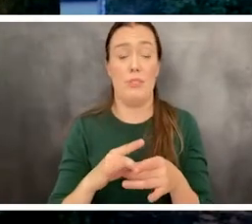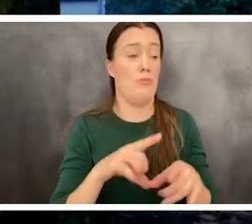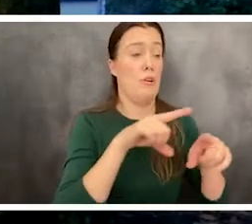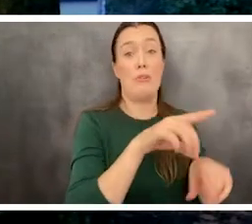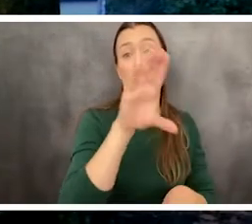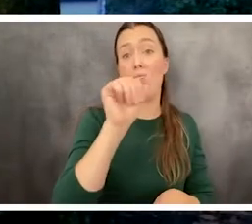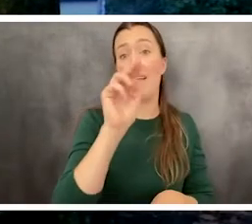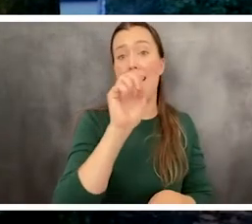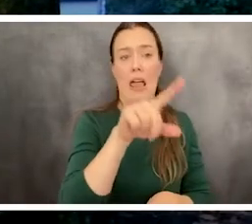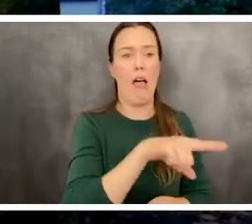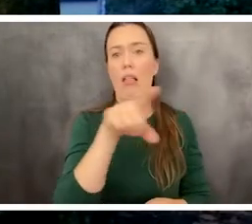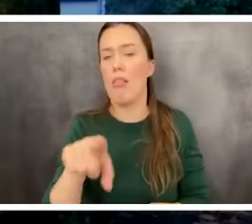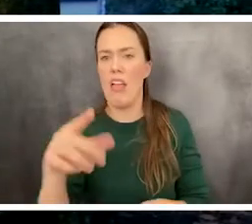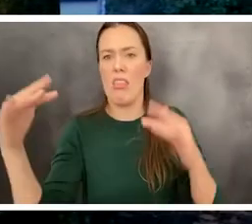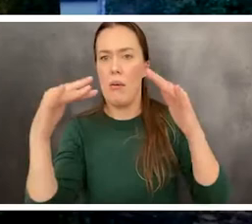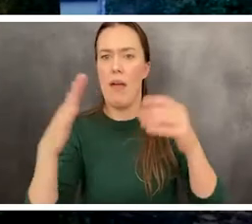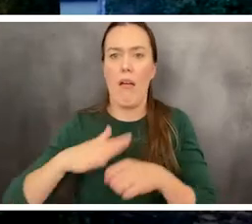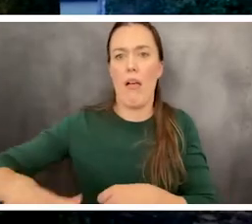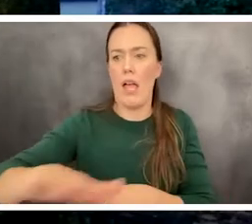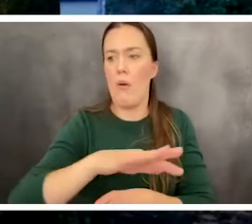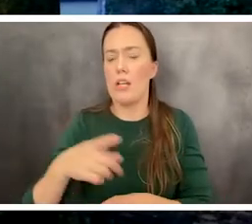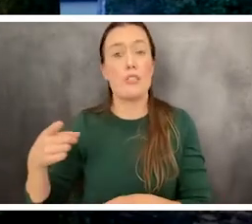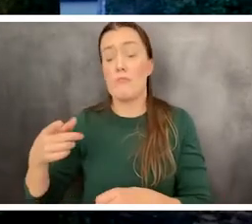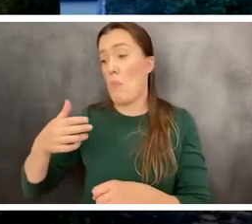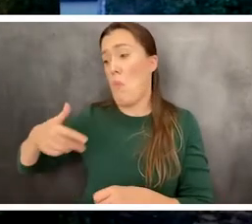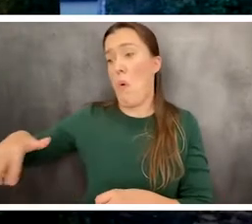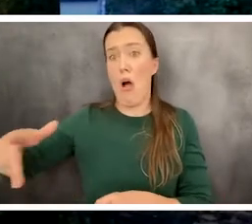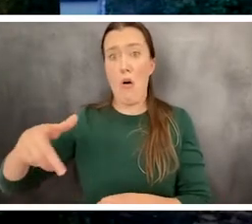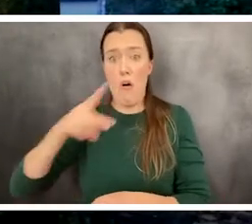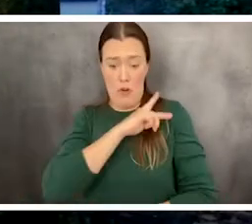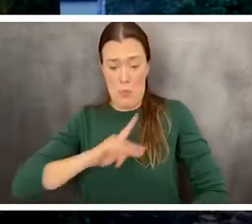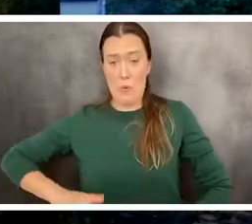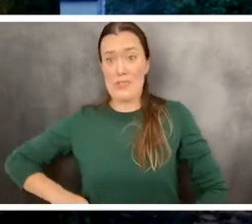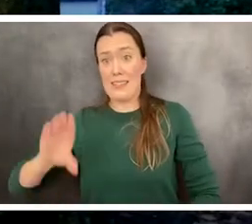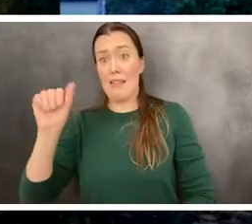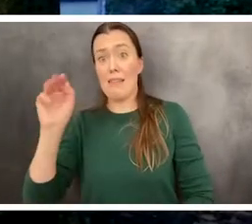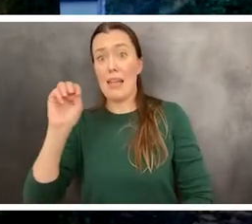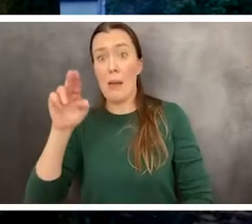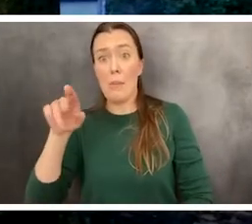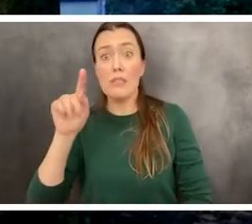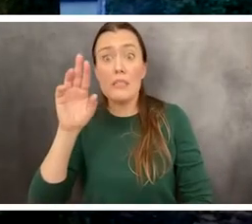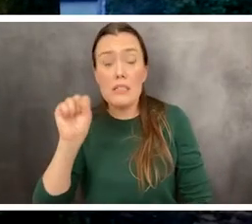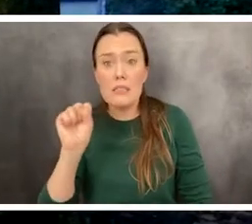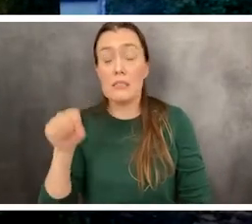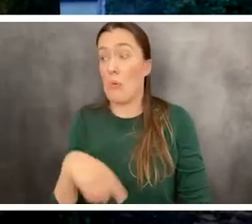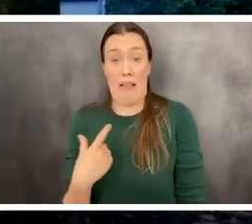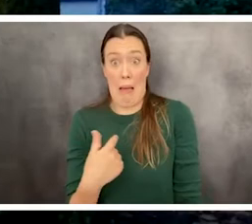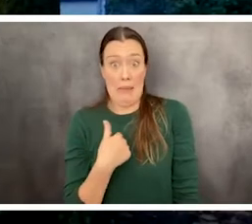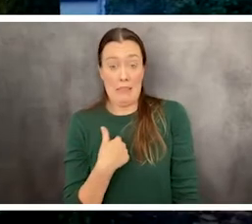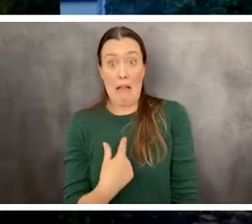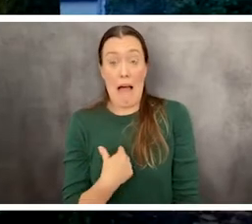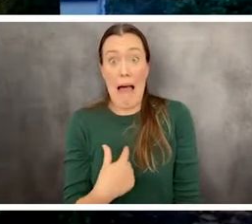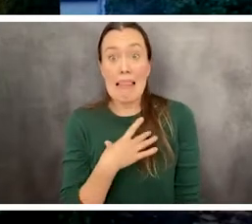canal, there's the battlefield, there's just walking through campus itself. You know, I think the